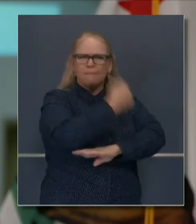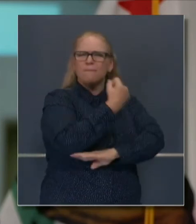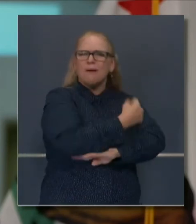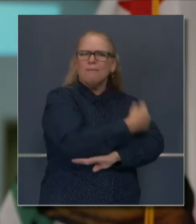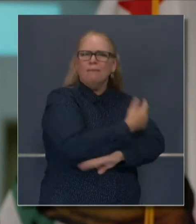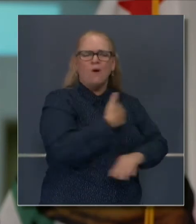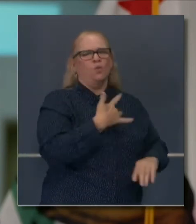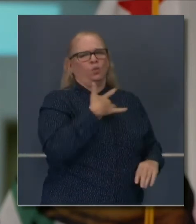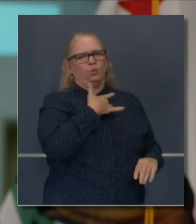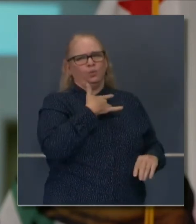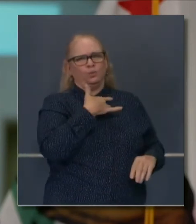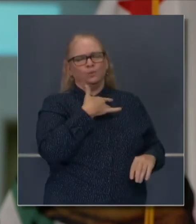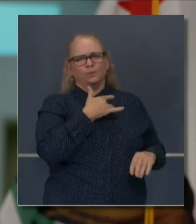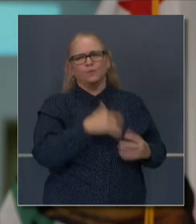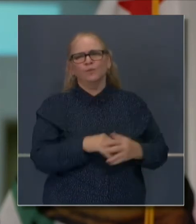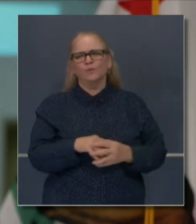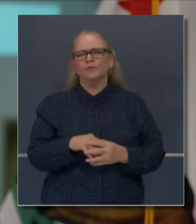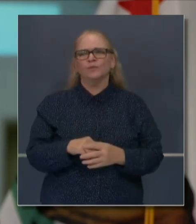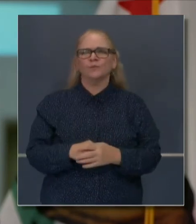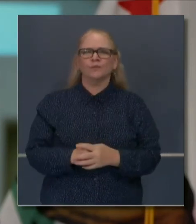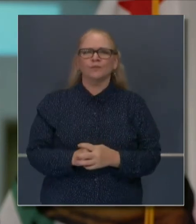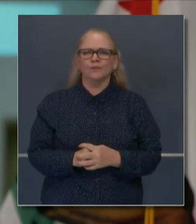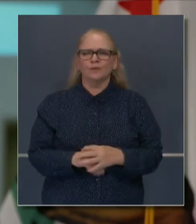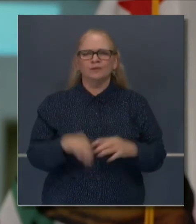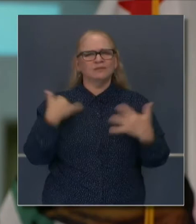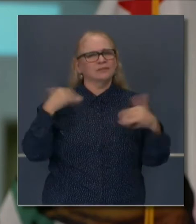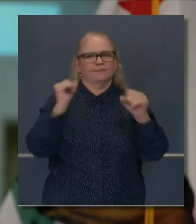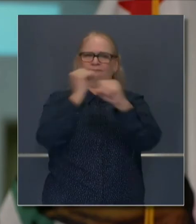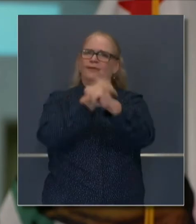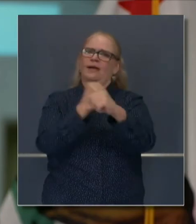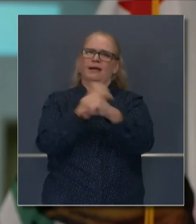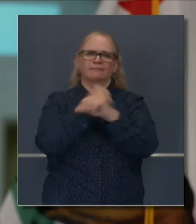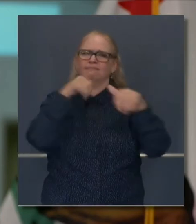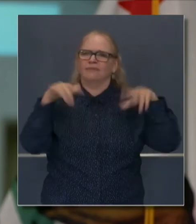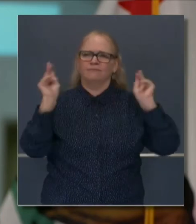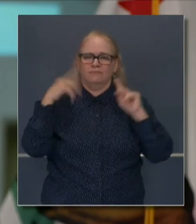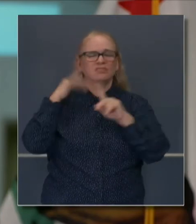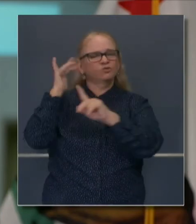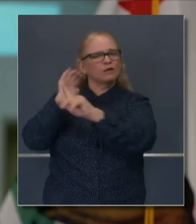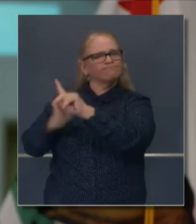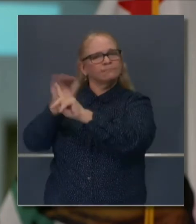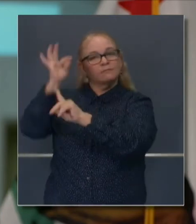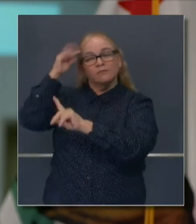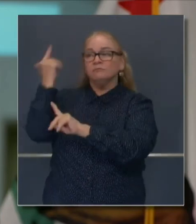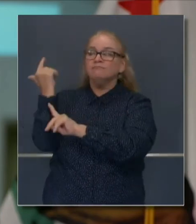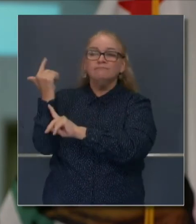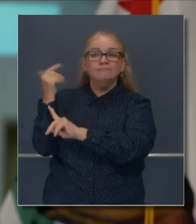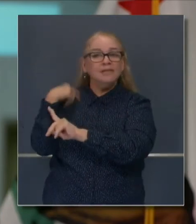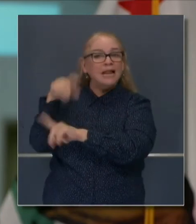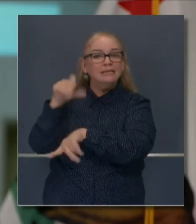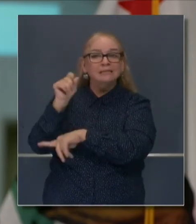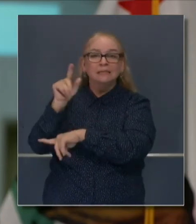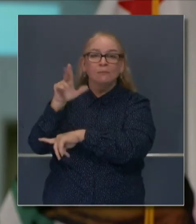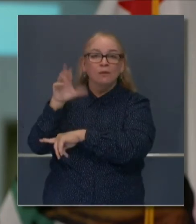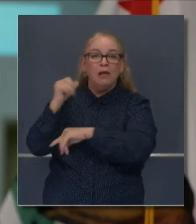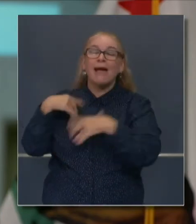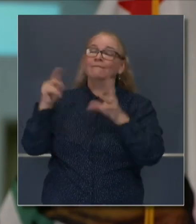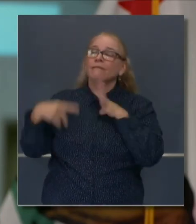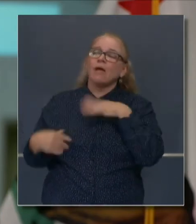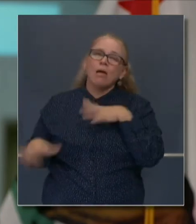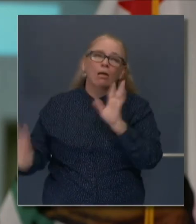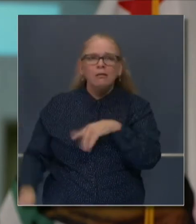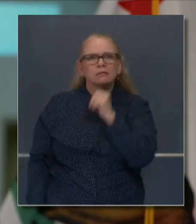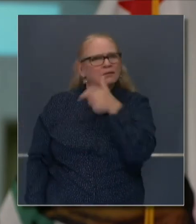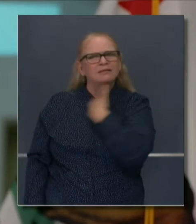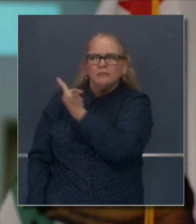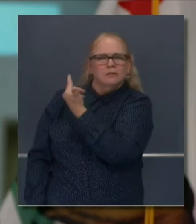that cause continues, and that cause is clear, and we have not only been forthright, we've also been